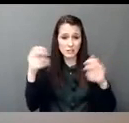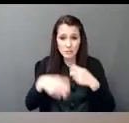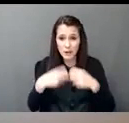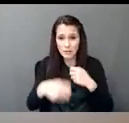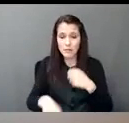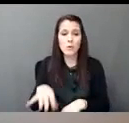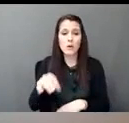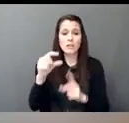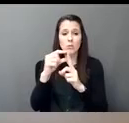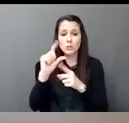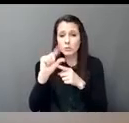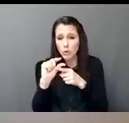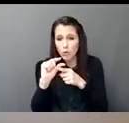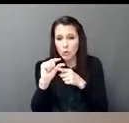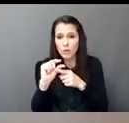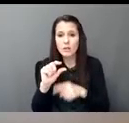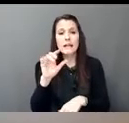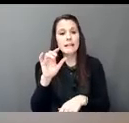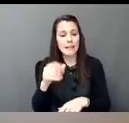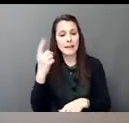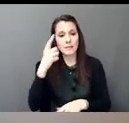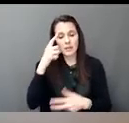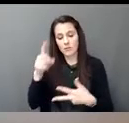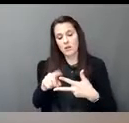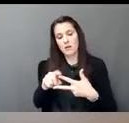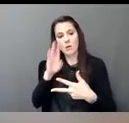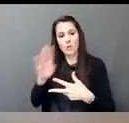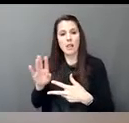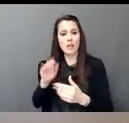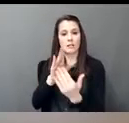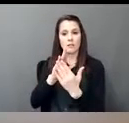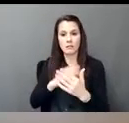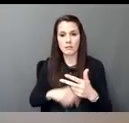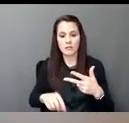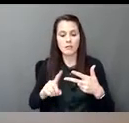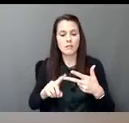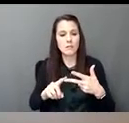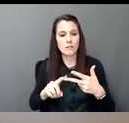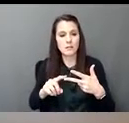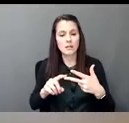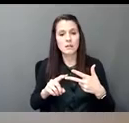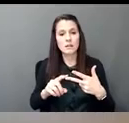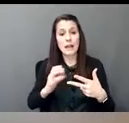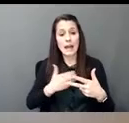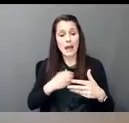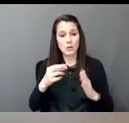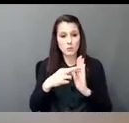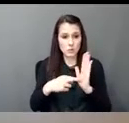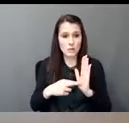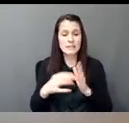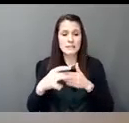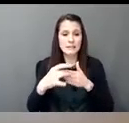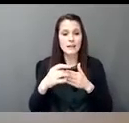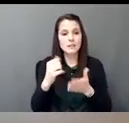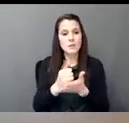small? That is something for Area 2 within WCAG. And then Area 3, our guidelines to help people with